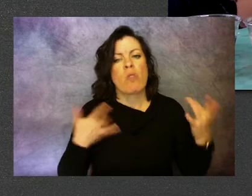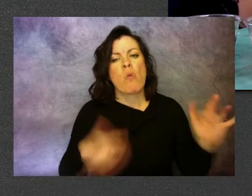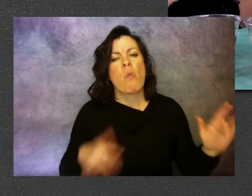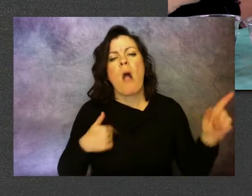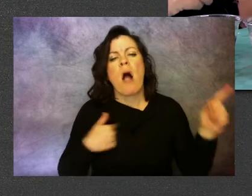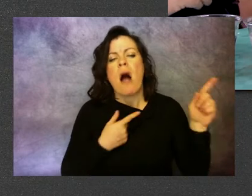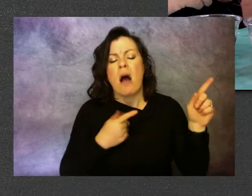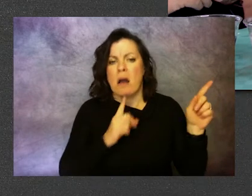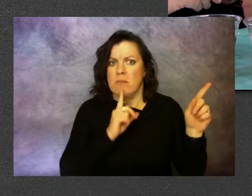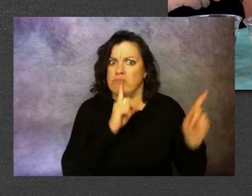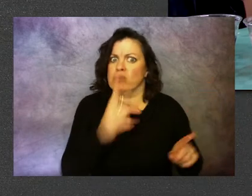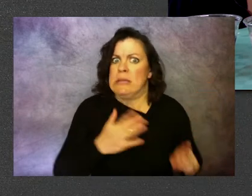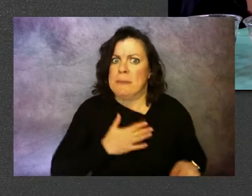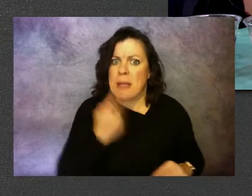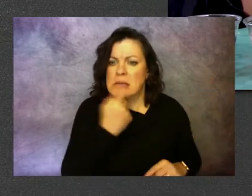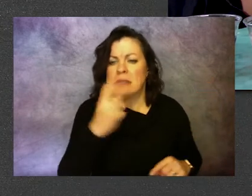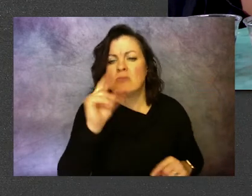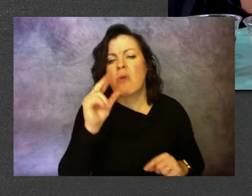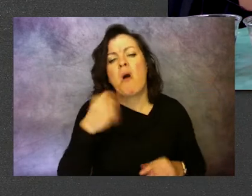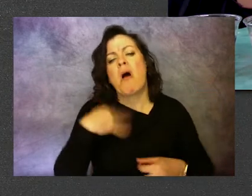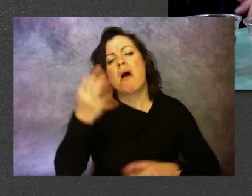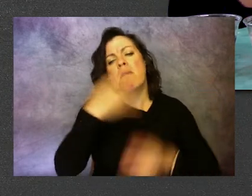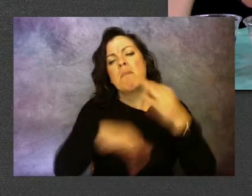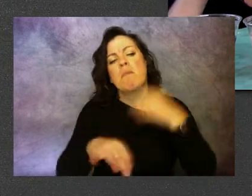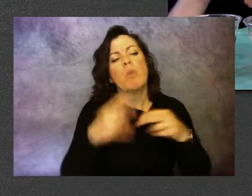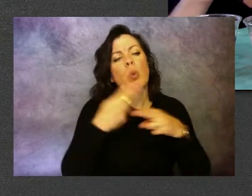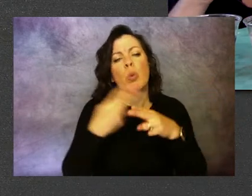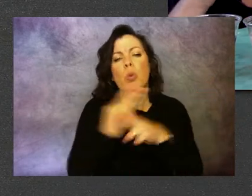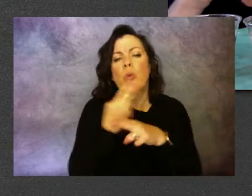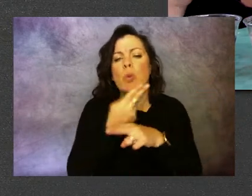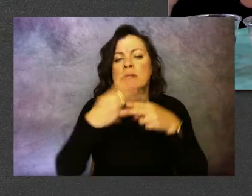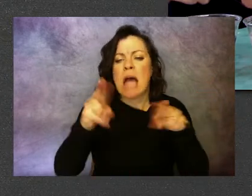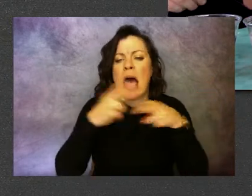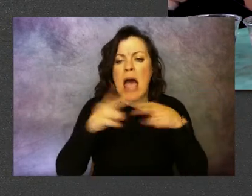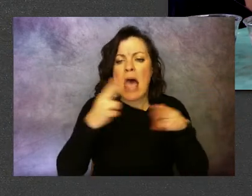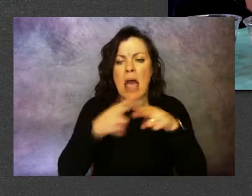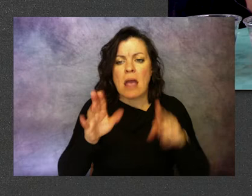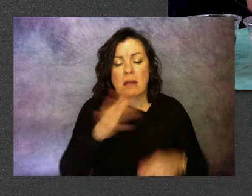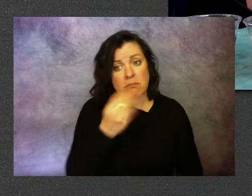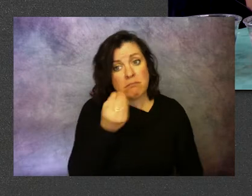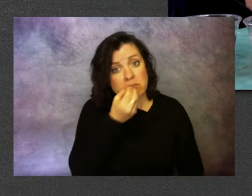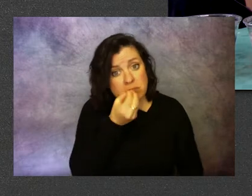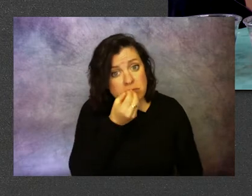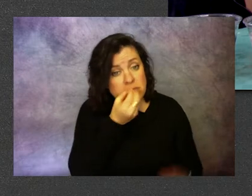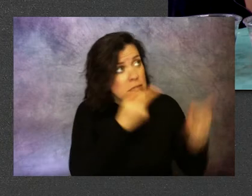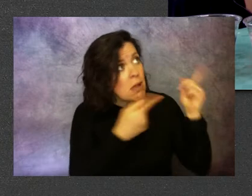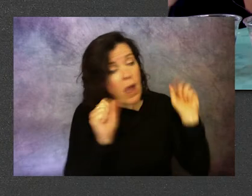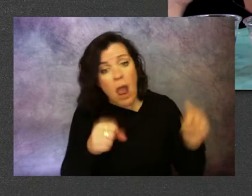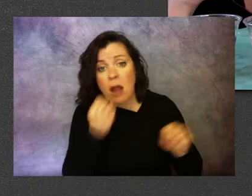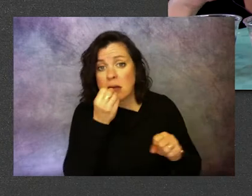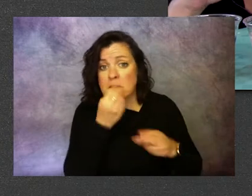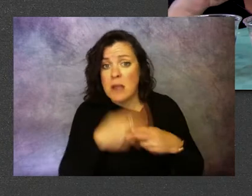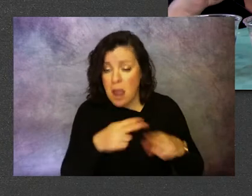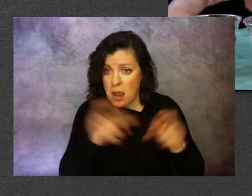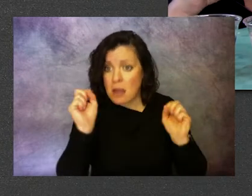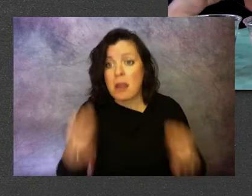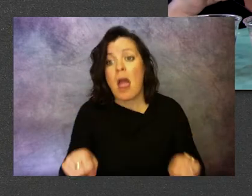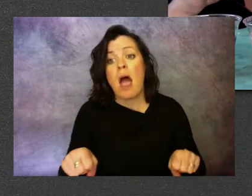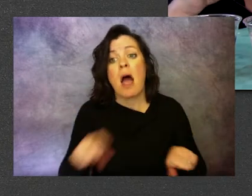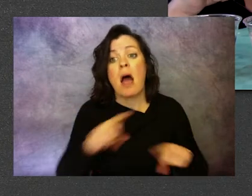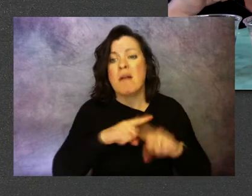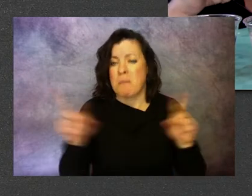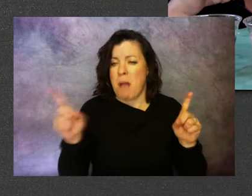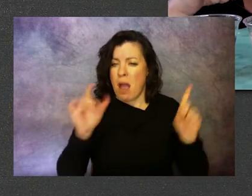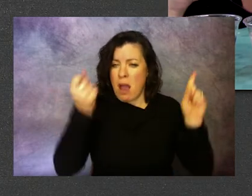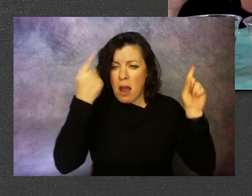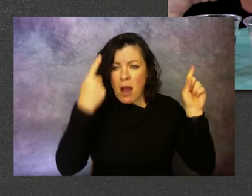eggs instead. And eggs are something yummy that you could eat, but also eggs are a